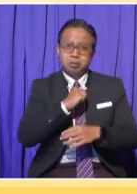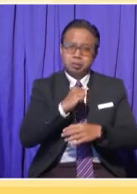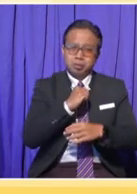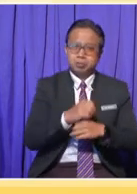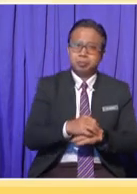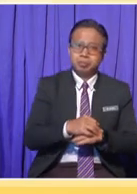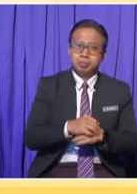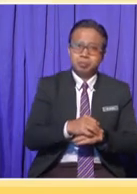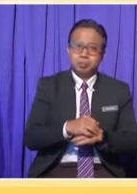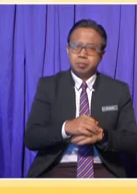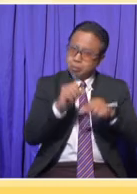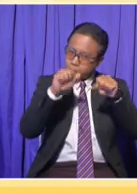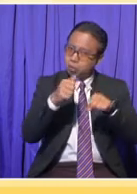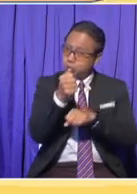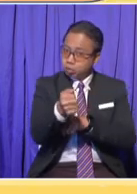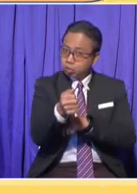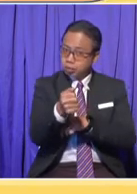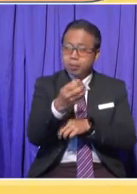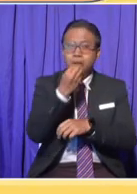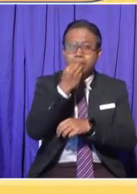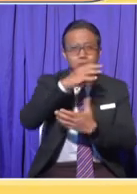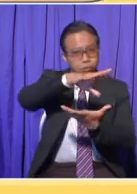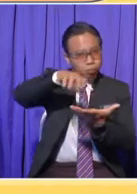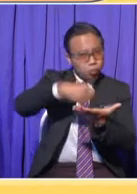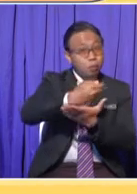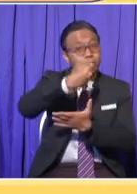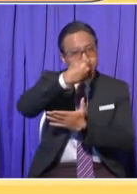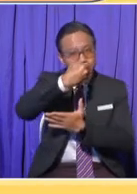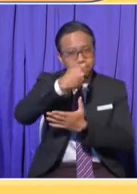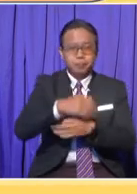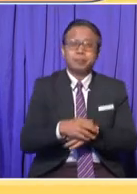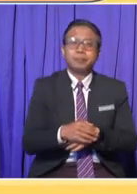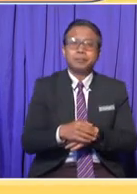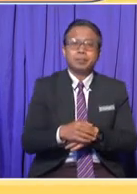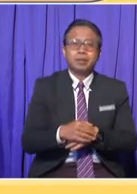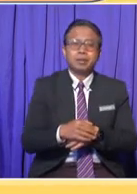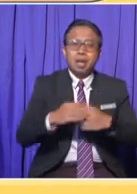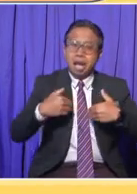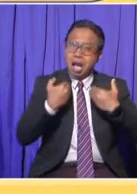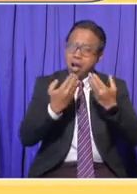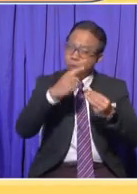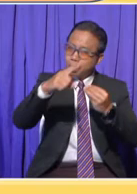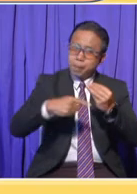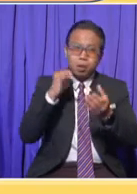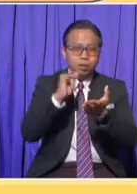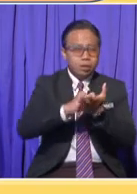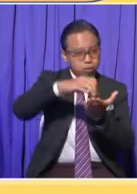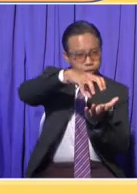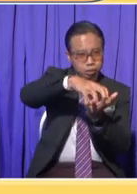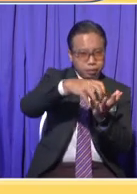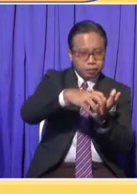myself. Can you eat one whole pizza by yourself? How about these lovely